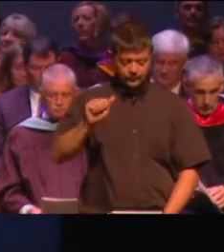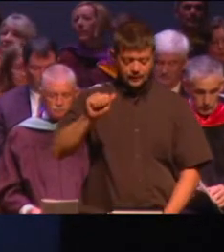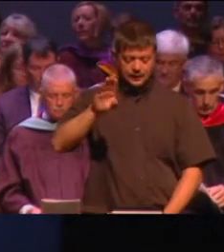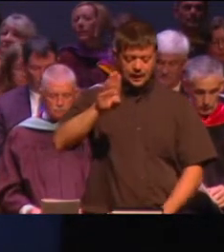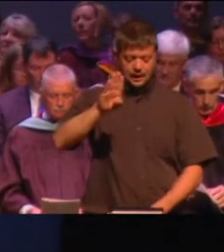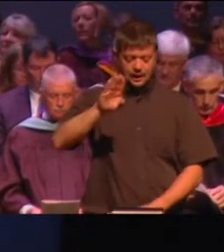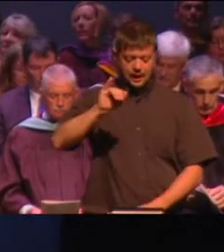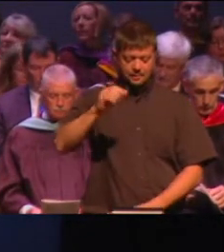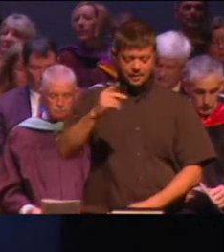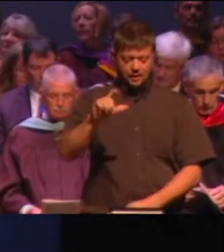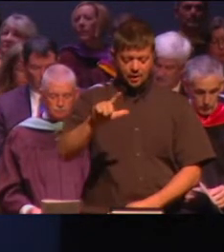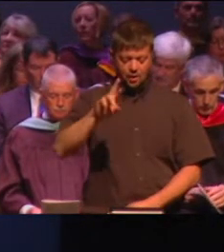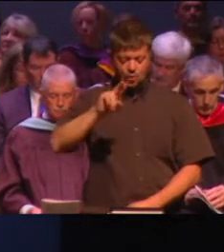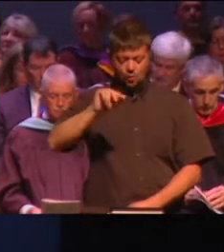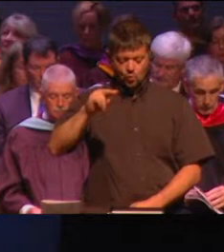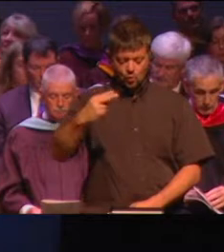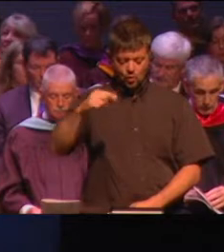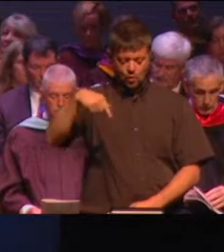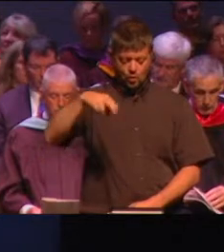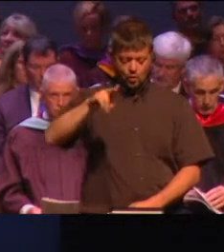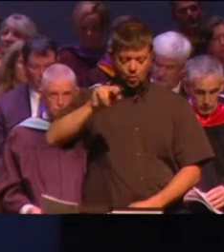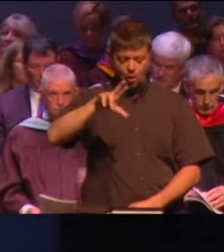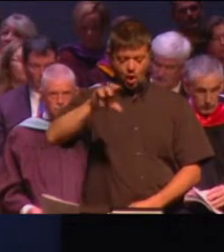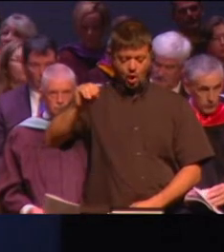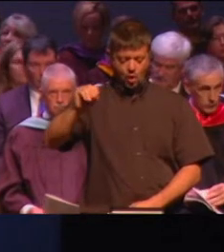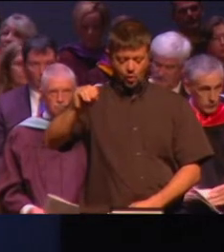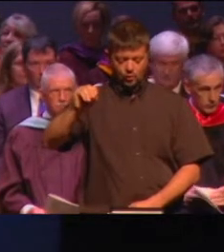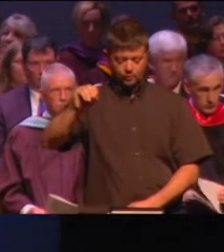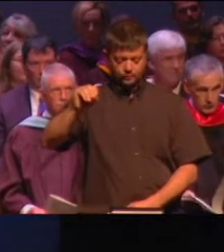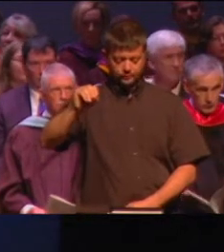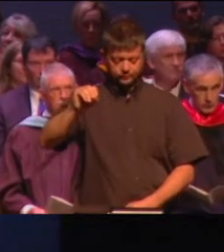Abigail Ruth Curallo, Honors.